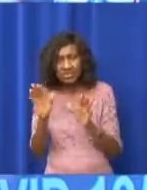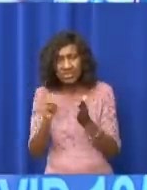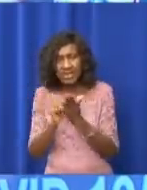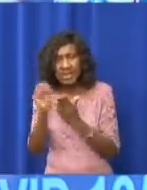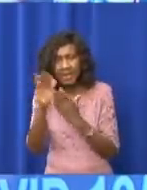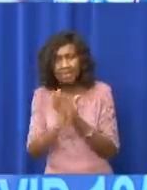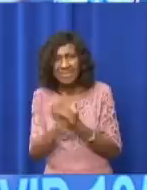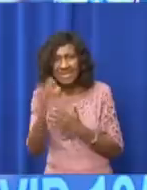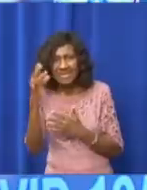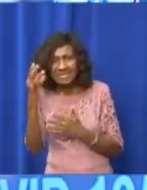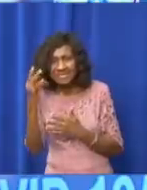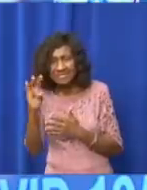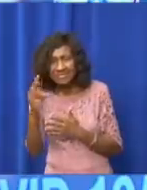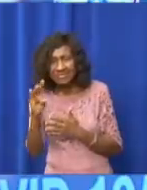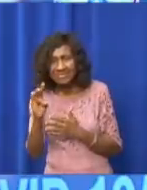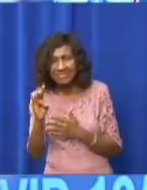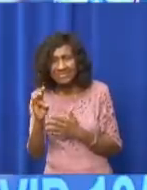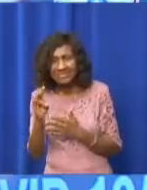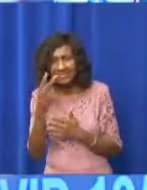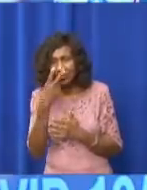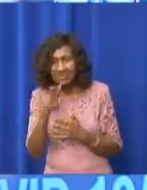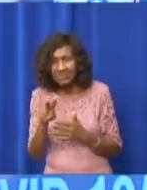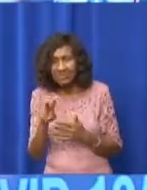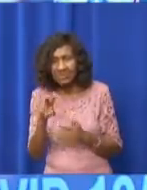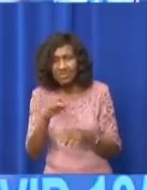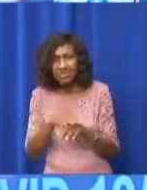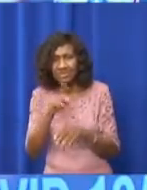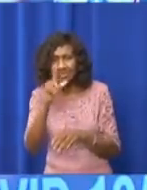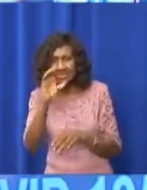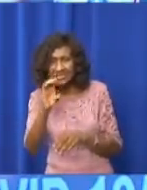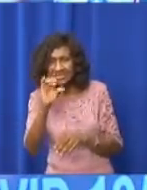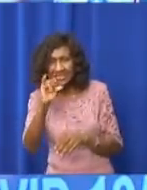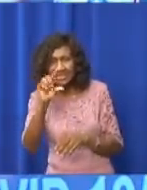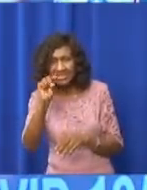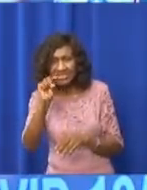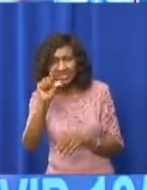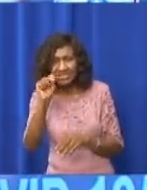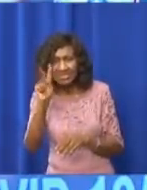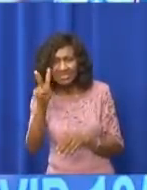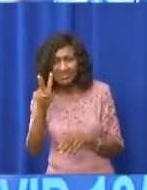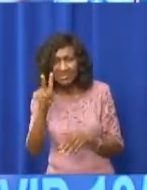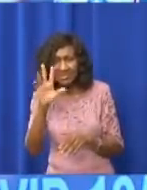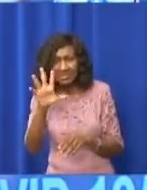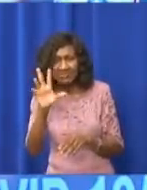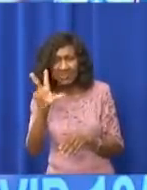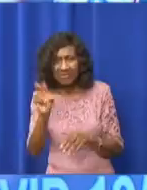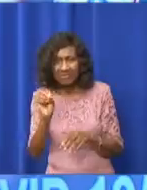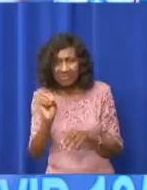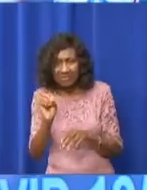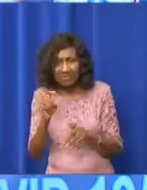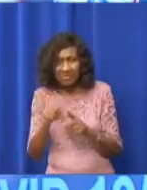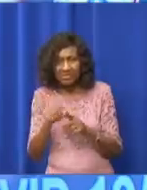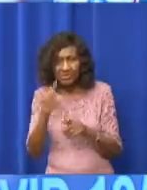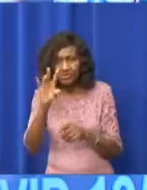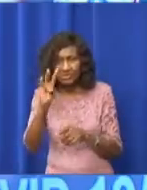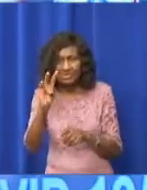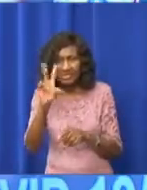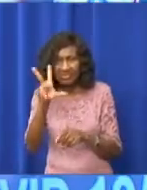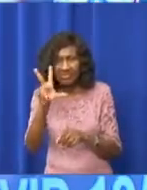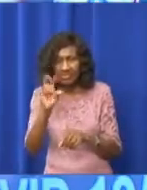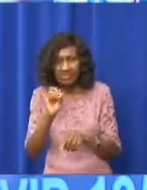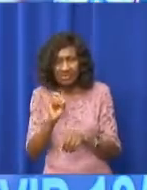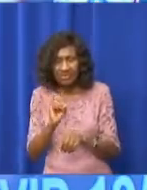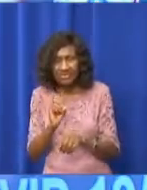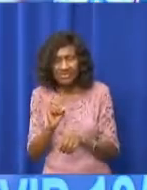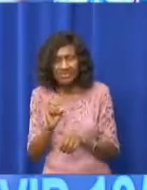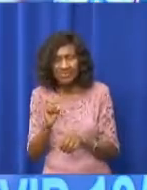the 17th. You can watch it here on CIG TV from 5:30 in the evening till 7:30, or you can listen in on Radio Cayman